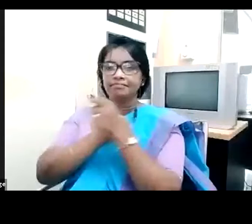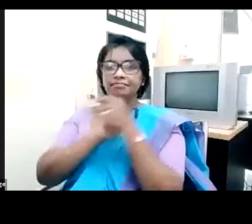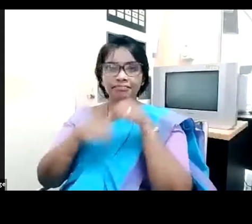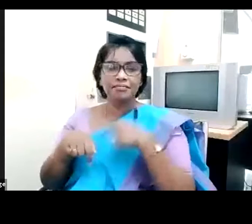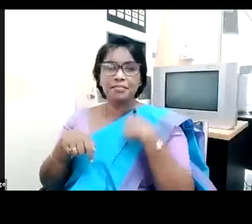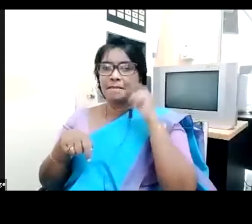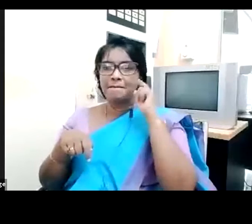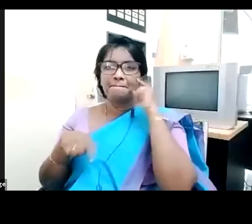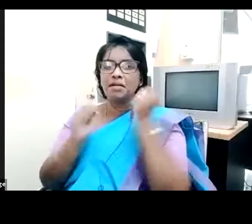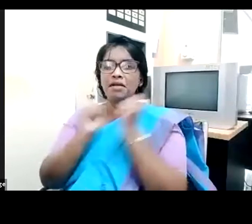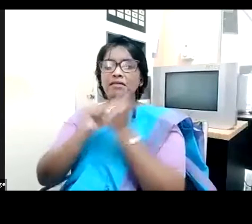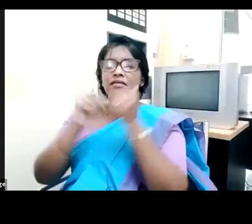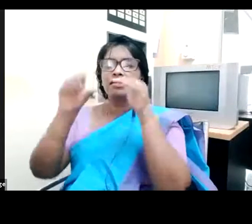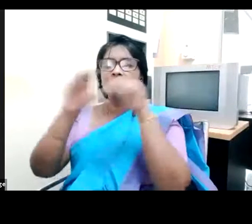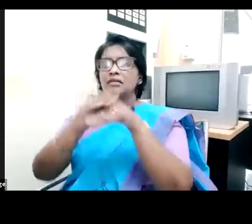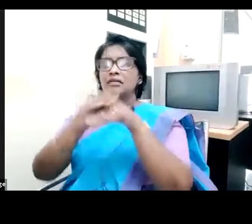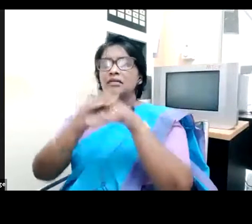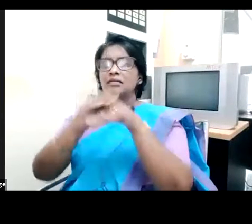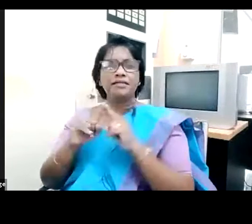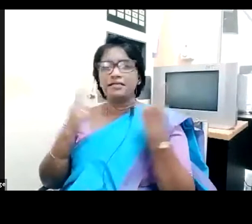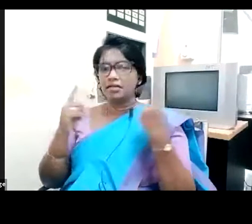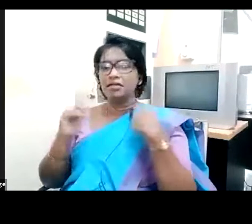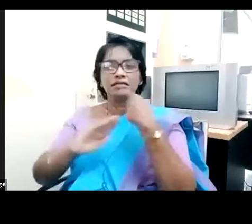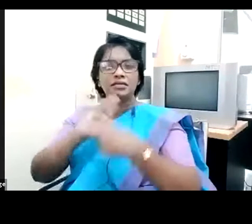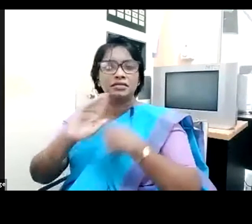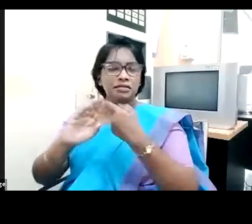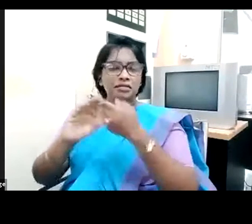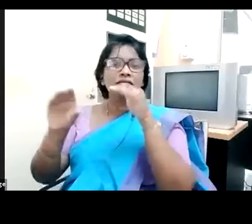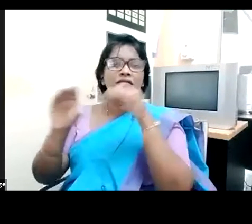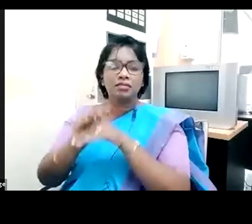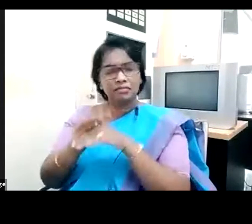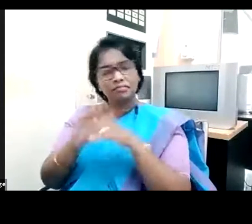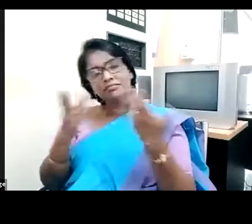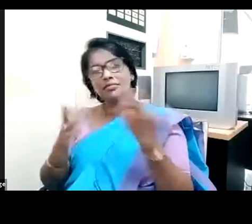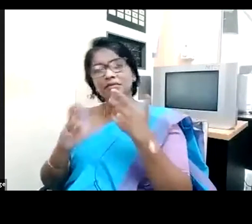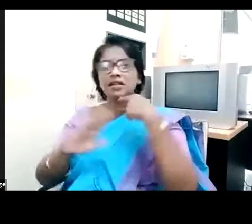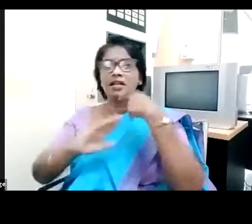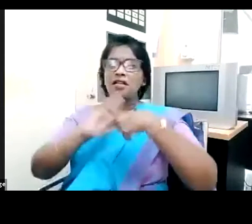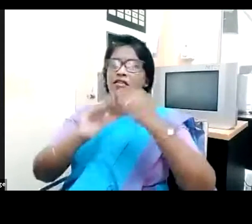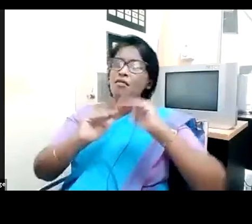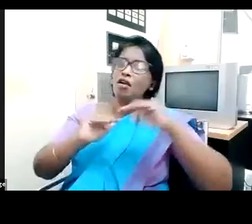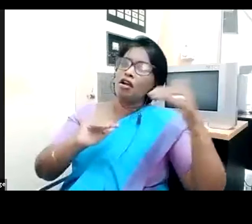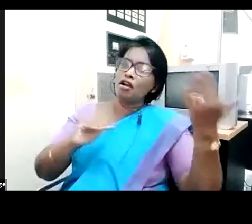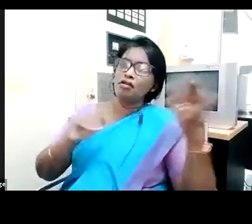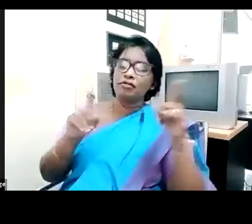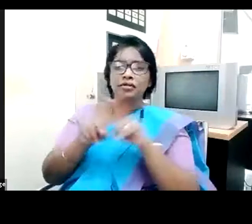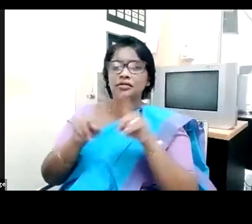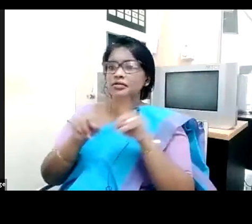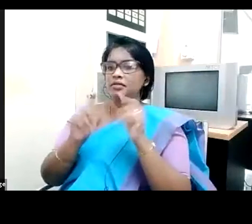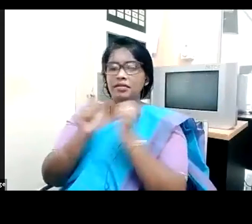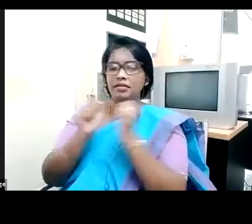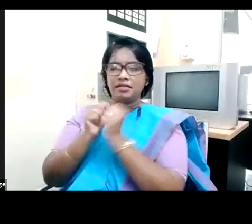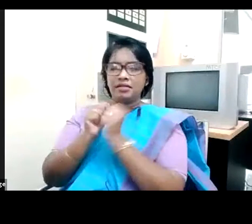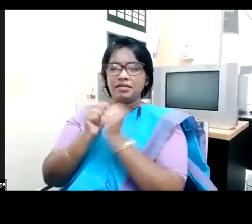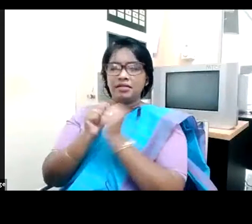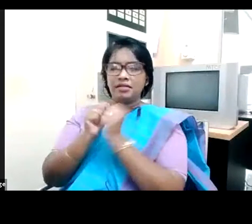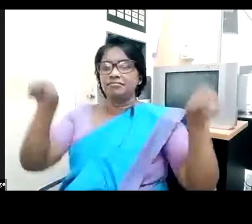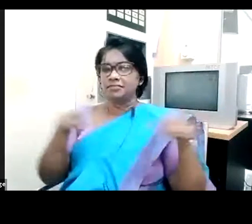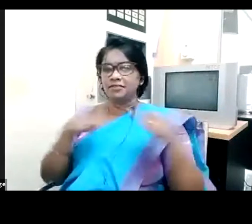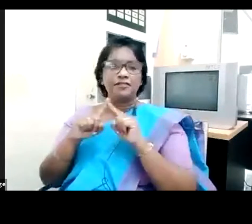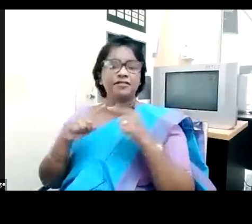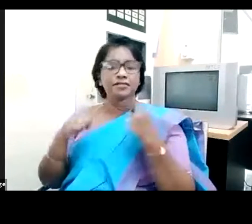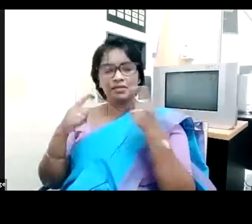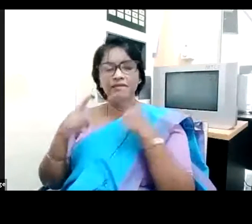be within Sri Lanka, it could be outside Sri Lanka, it could be anywhere. It could be in different places across the world. The way